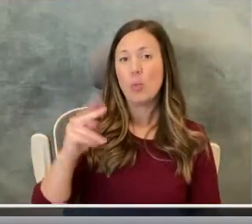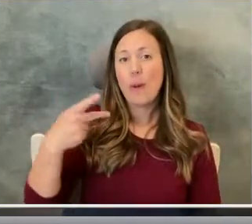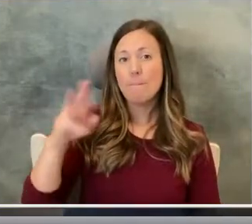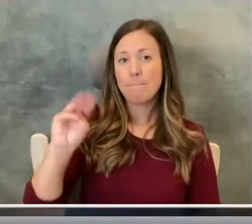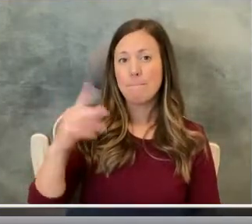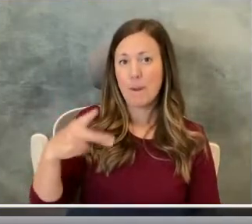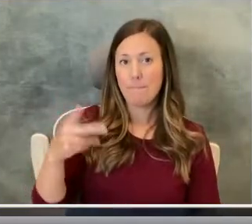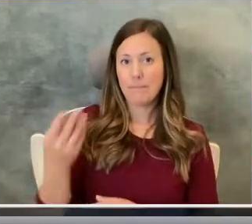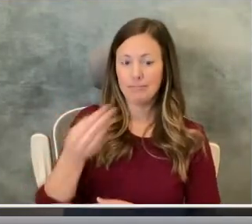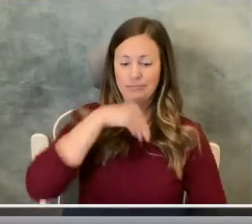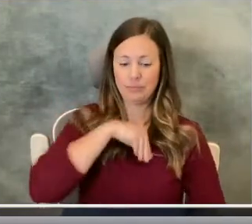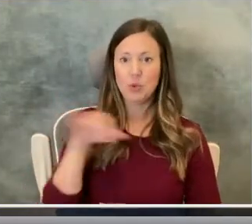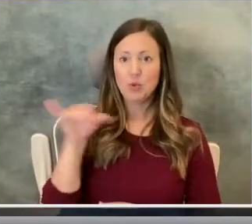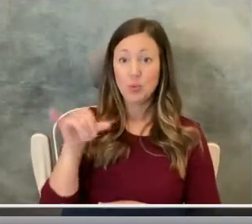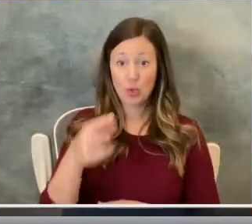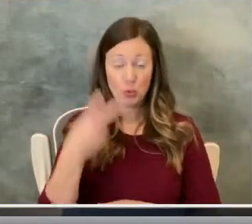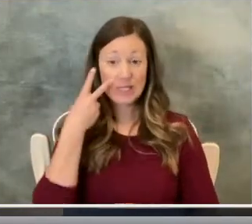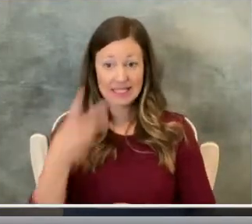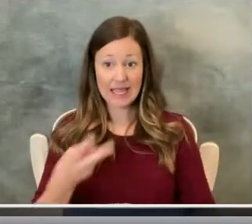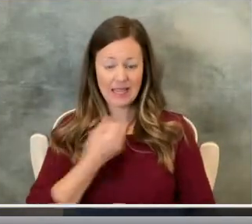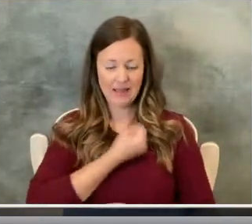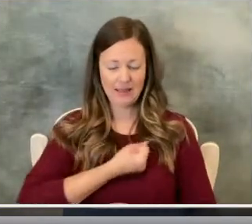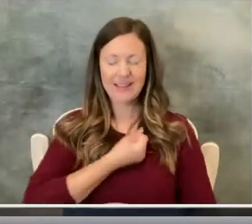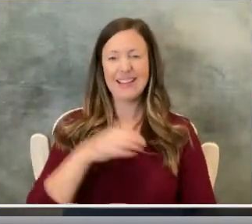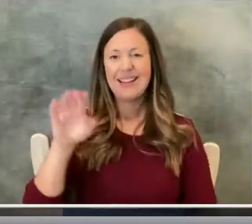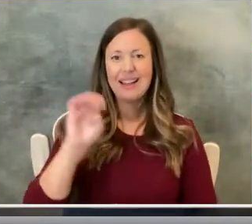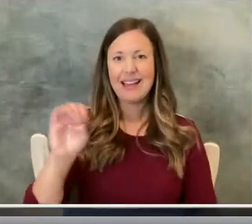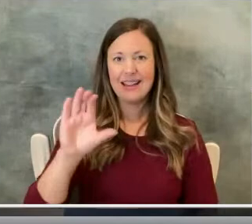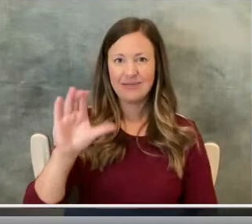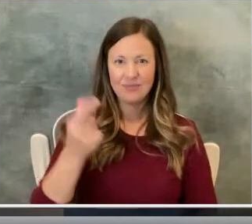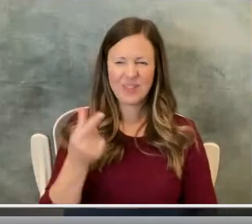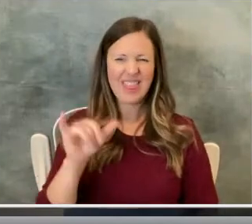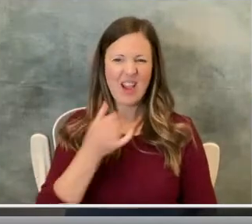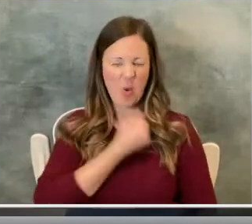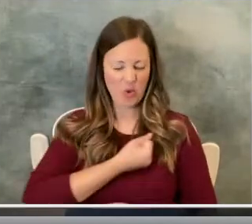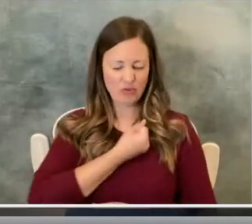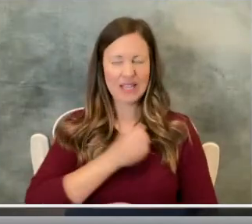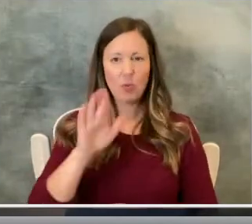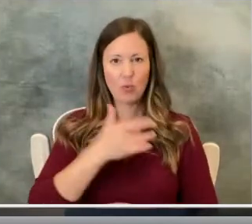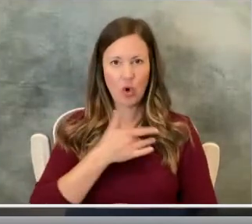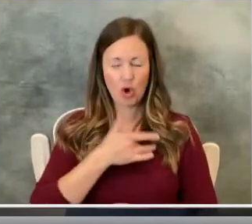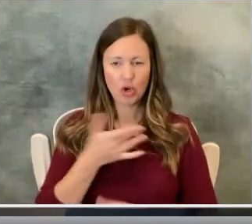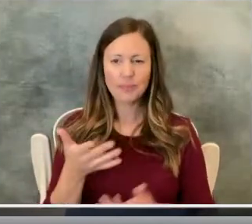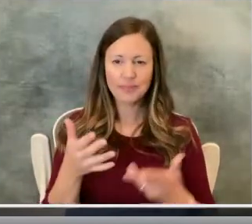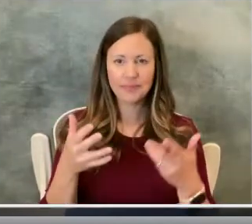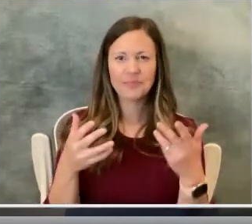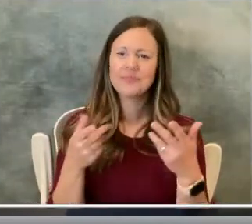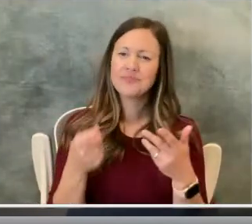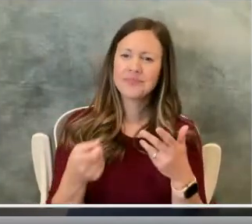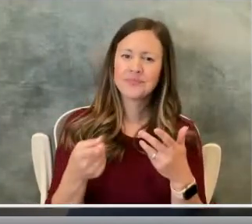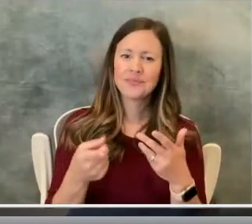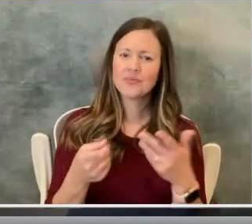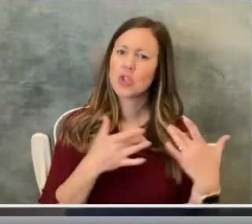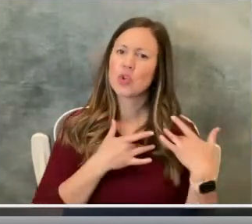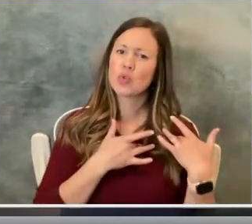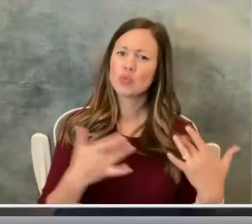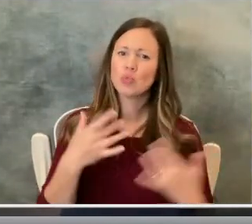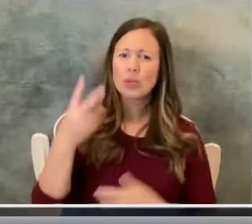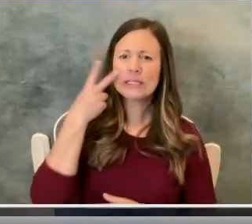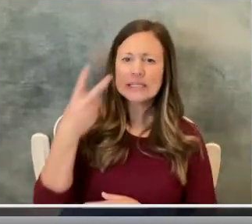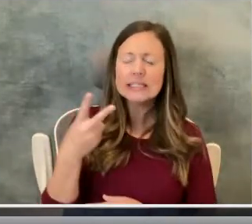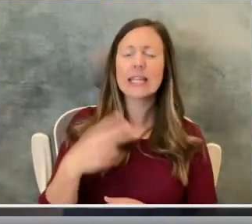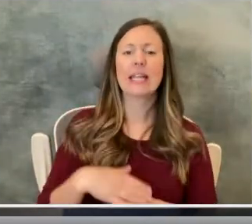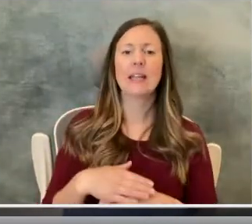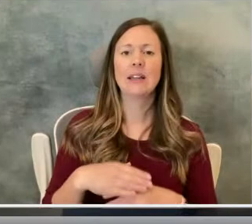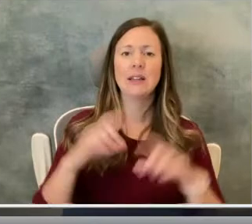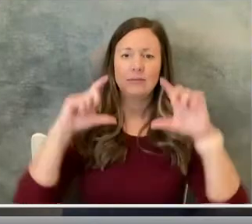an echocardiogram, which is an ultrasound of a patient's heart. And you would normally see these two chambers at the top of the screen,